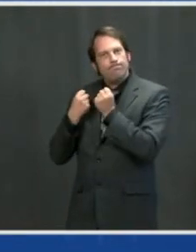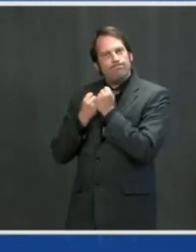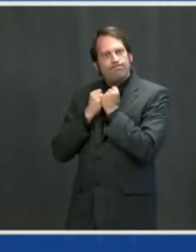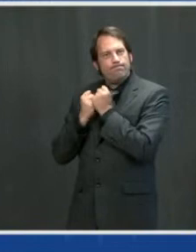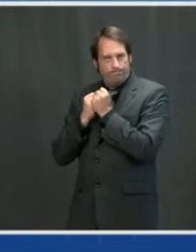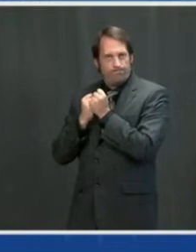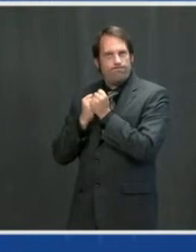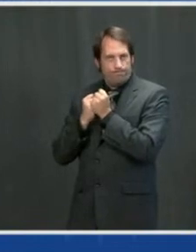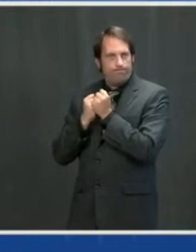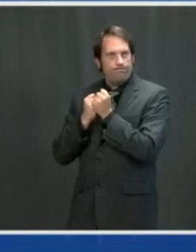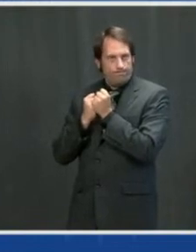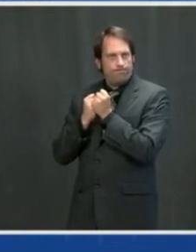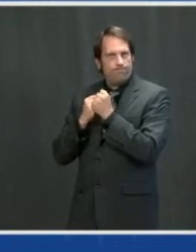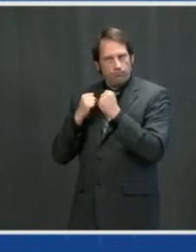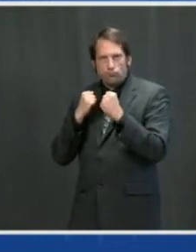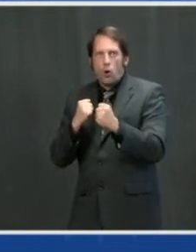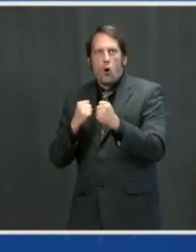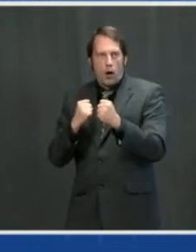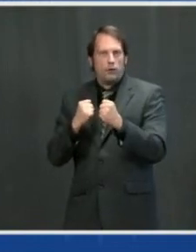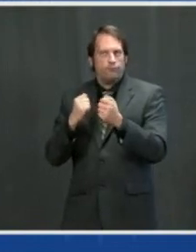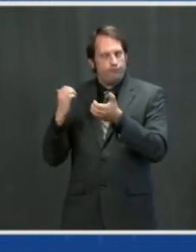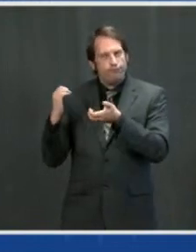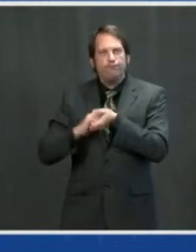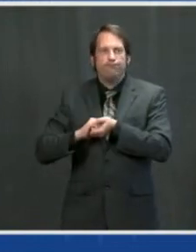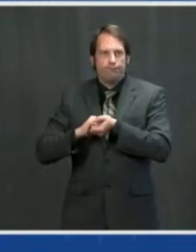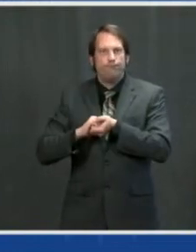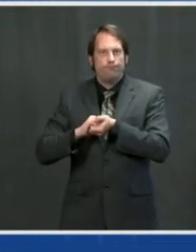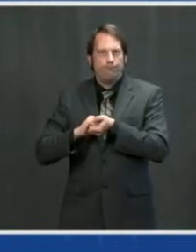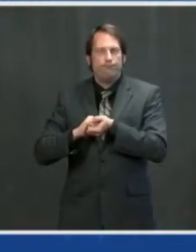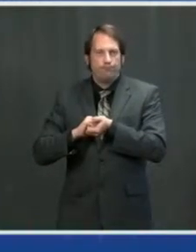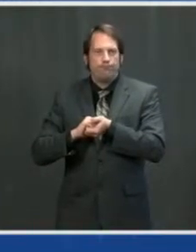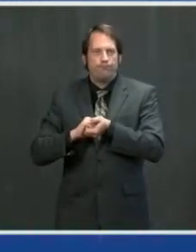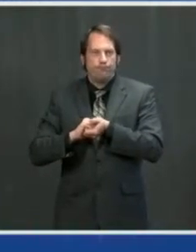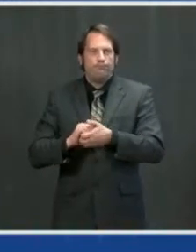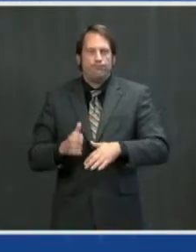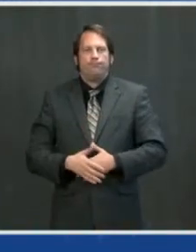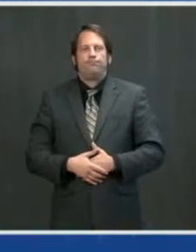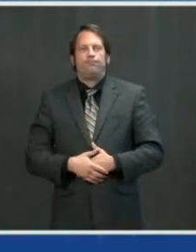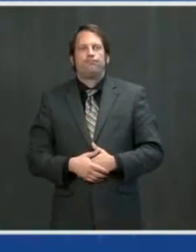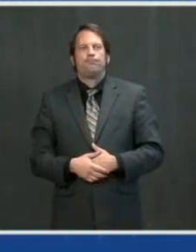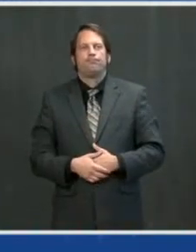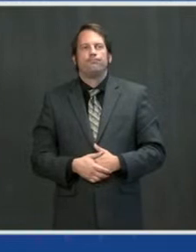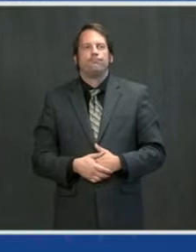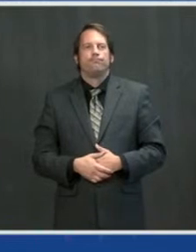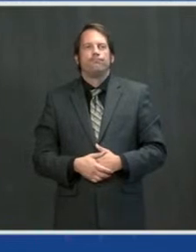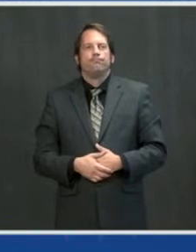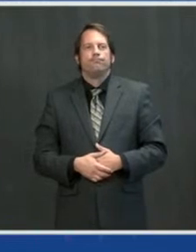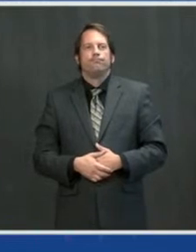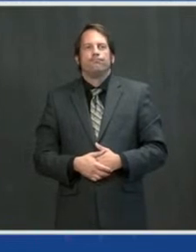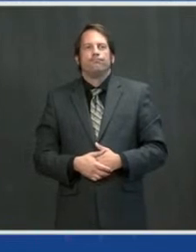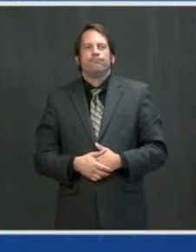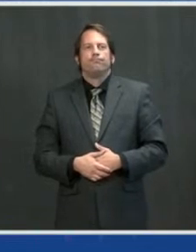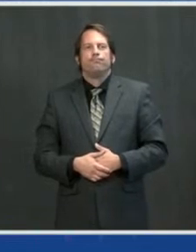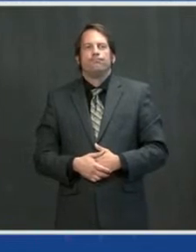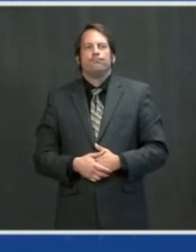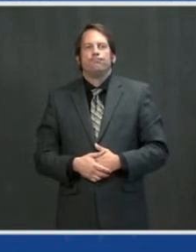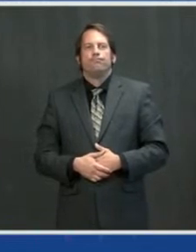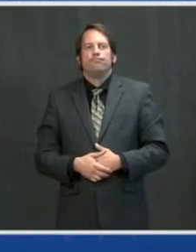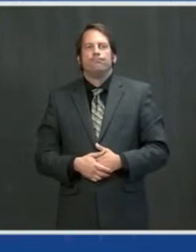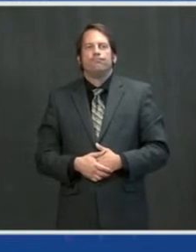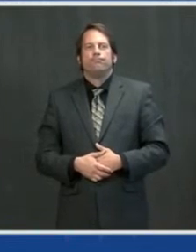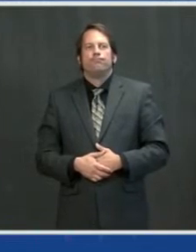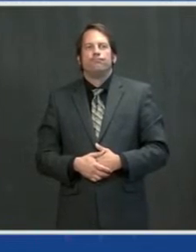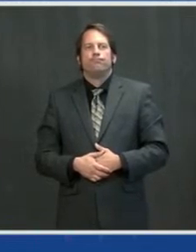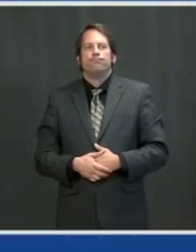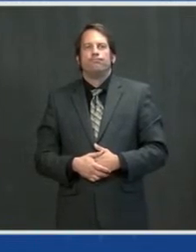to strengthen our alliance. At the same time, from the perspective of mitigating the impact